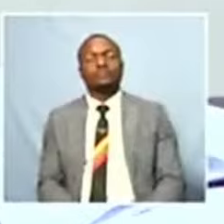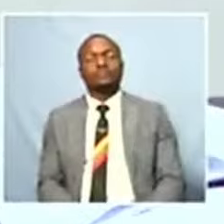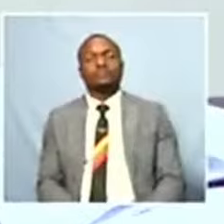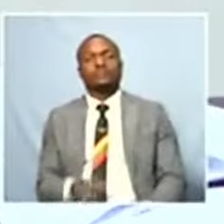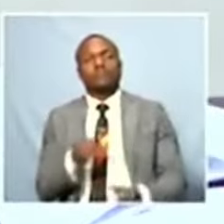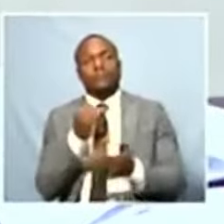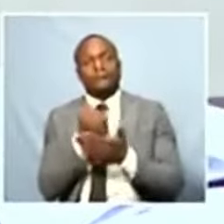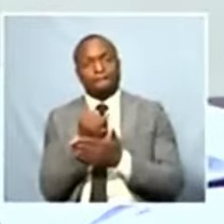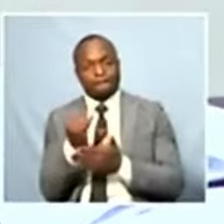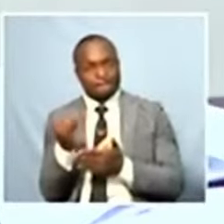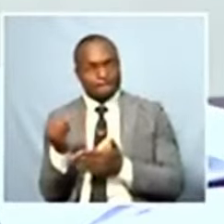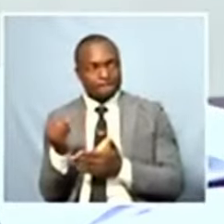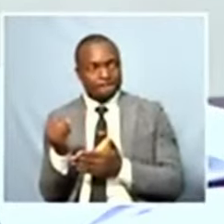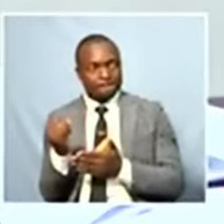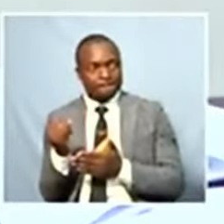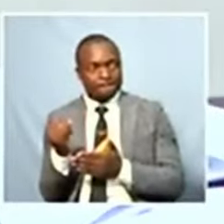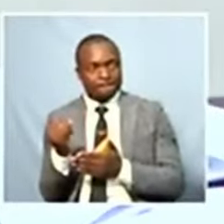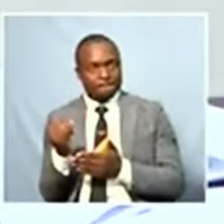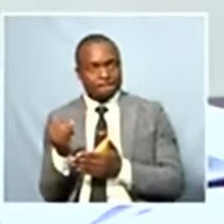for